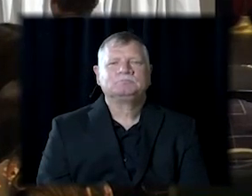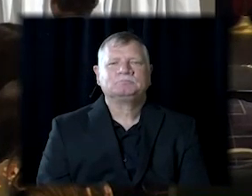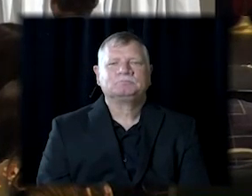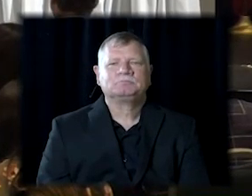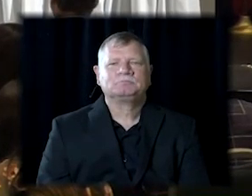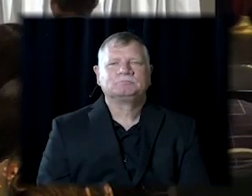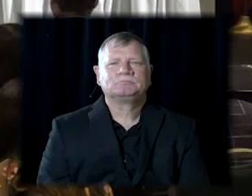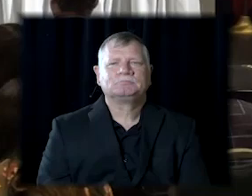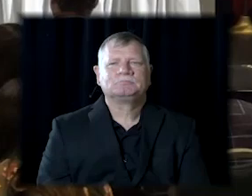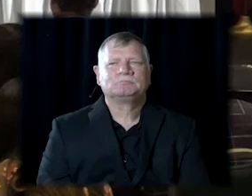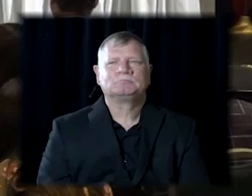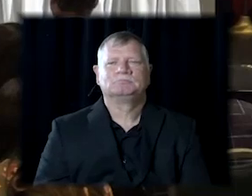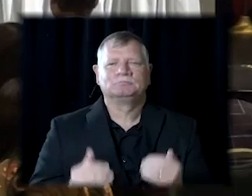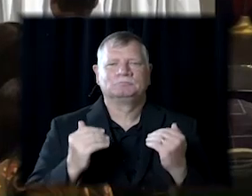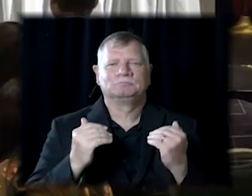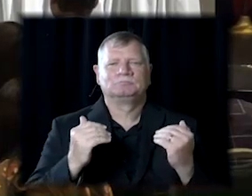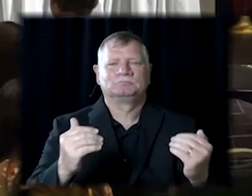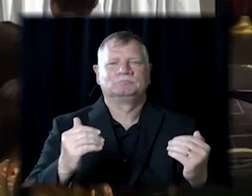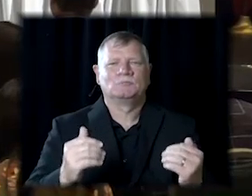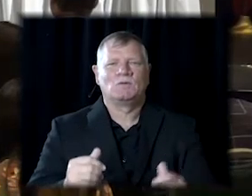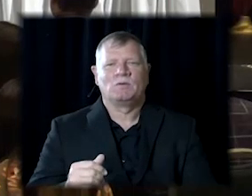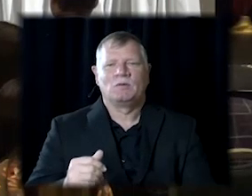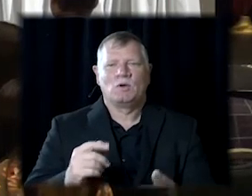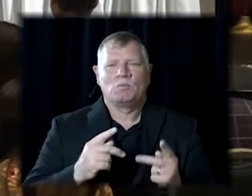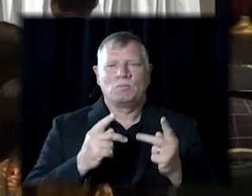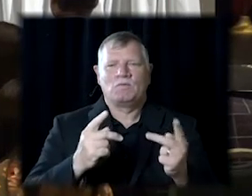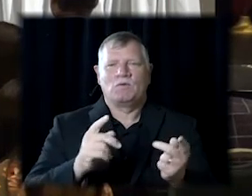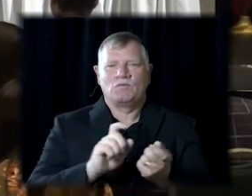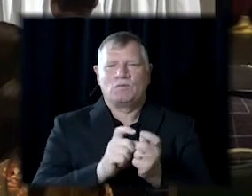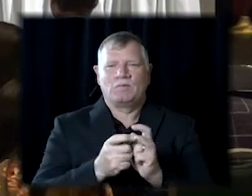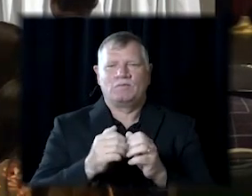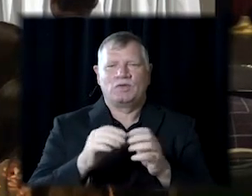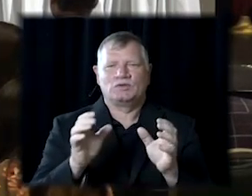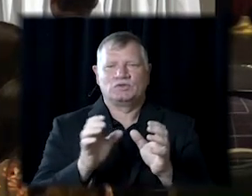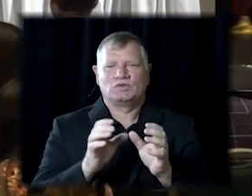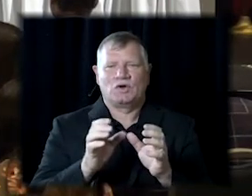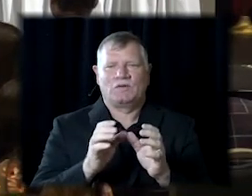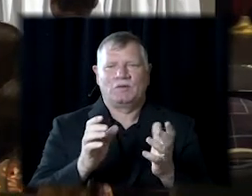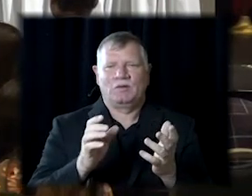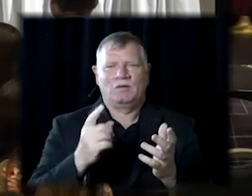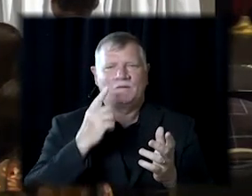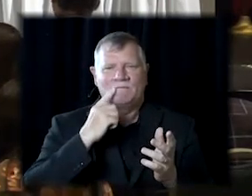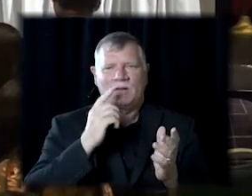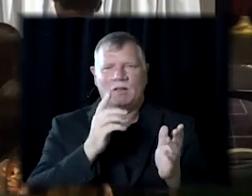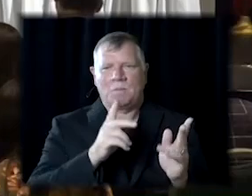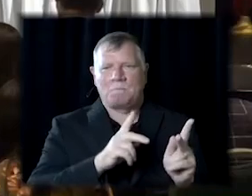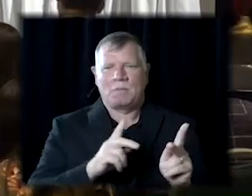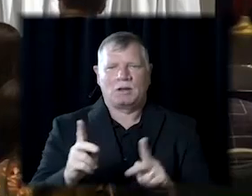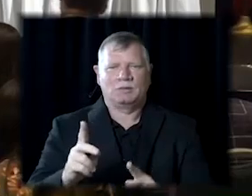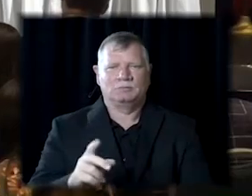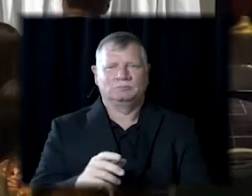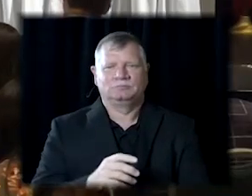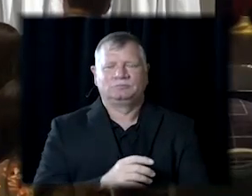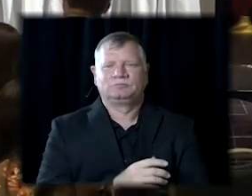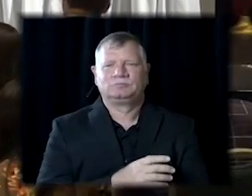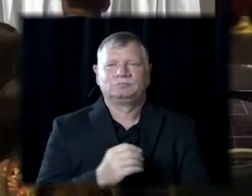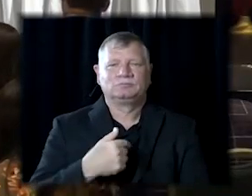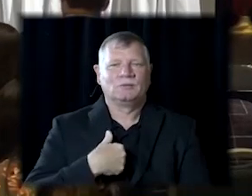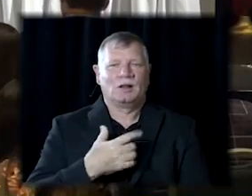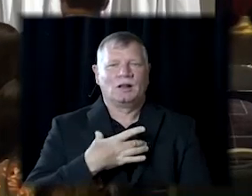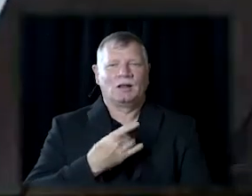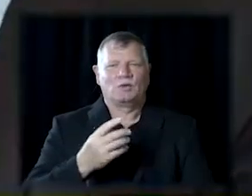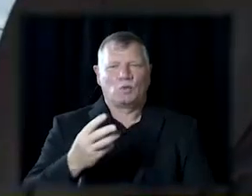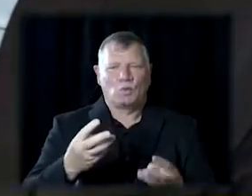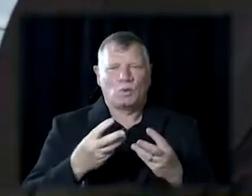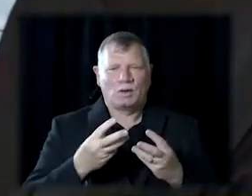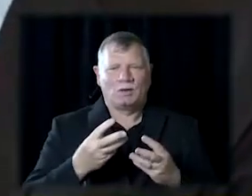on to the proposed revisions to the certified Commonwealth Fiscal Plan. And I would like to welcome